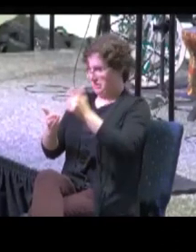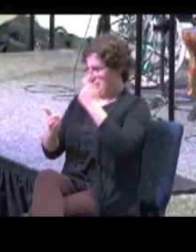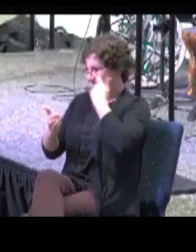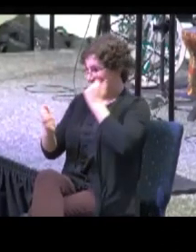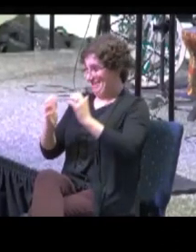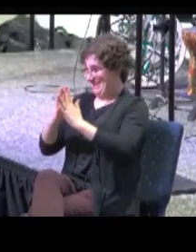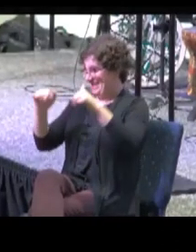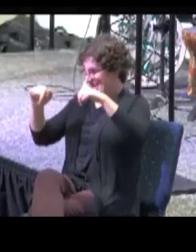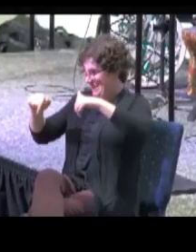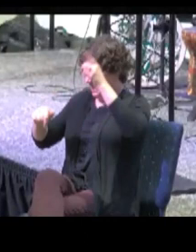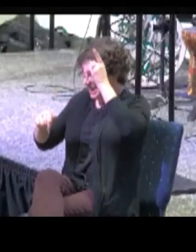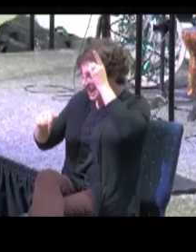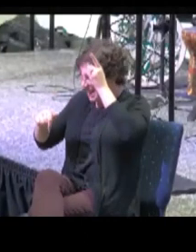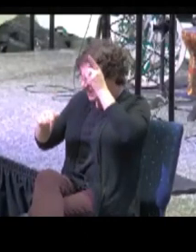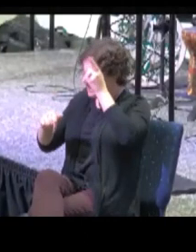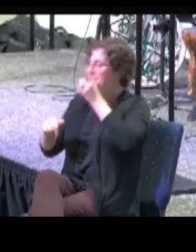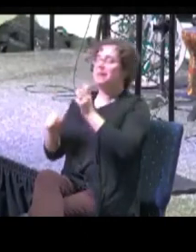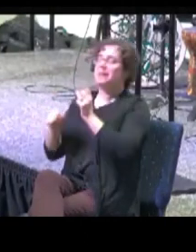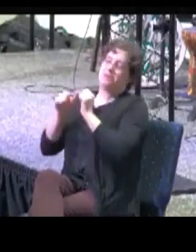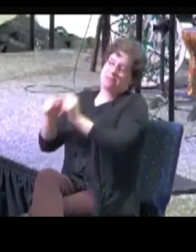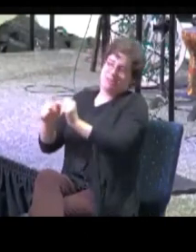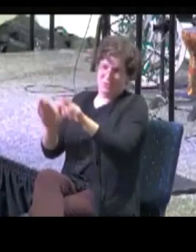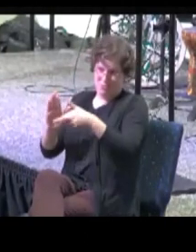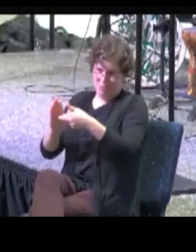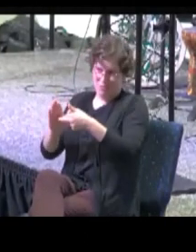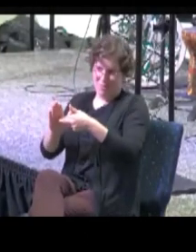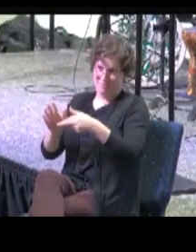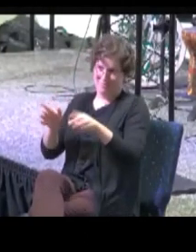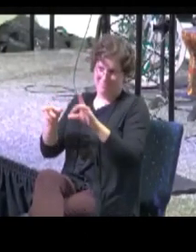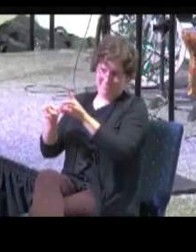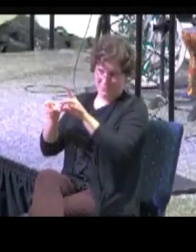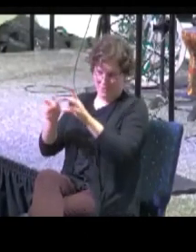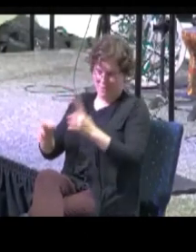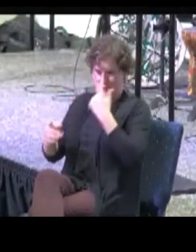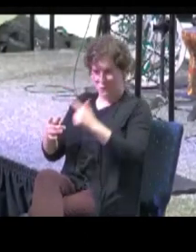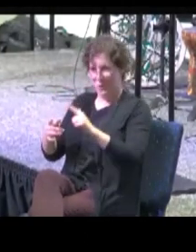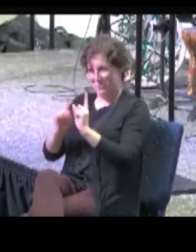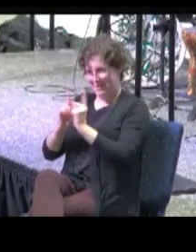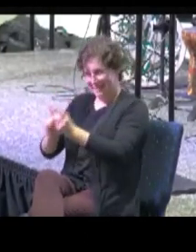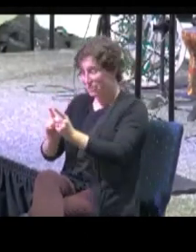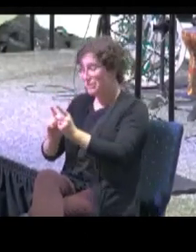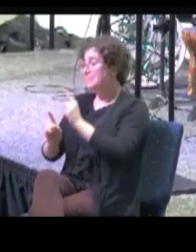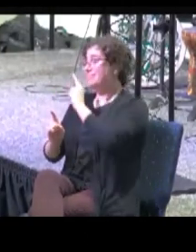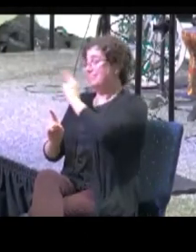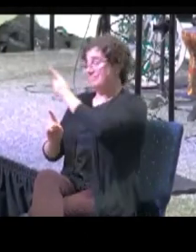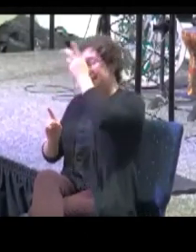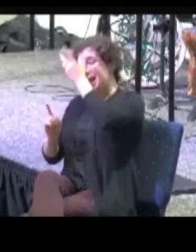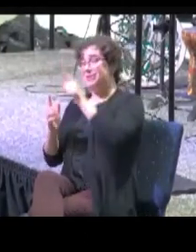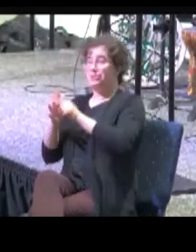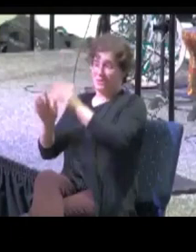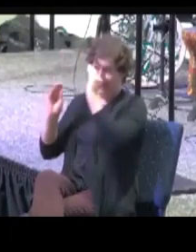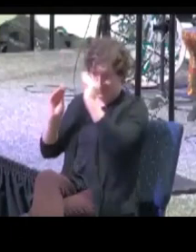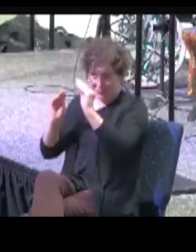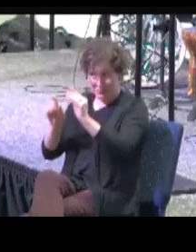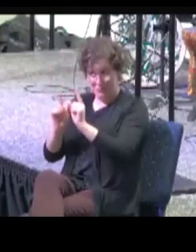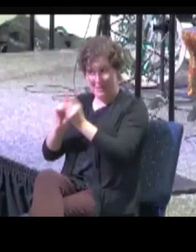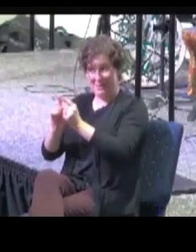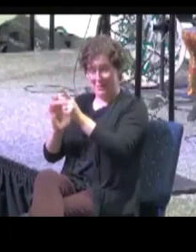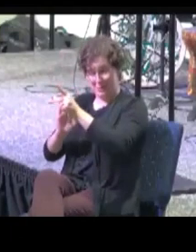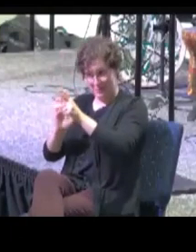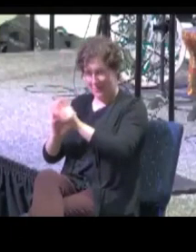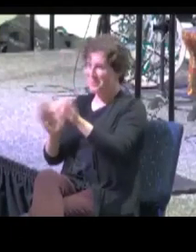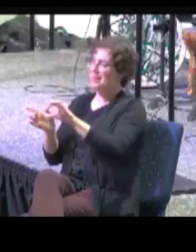as translation coordinator. He began teaching translation principles, which led to the